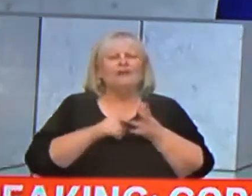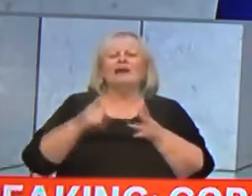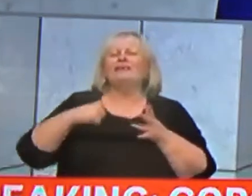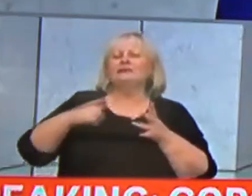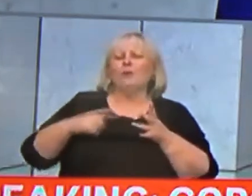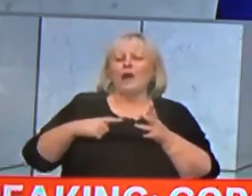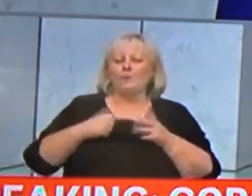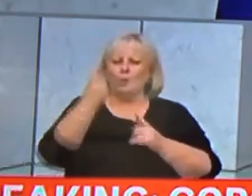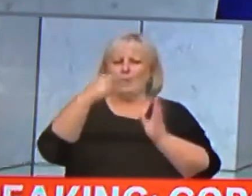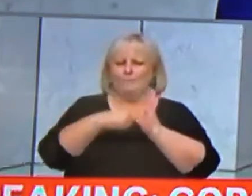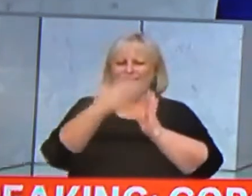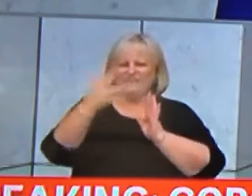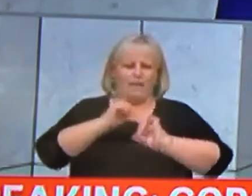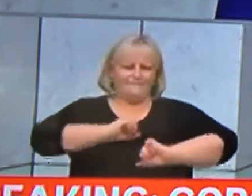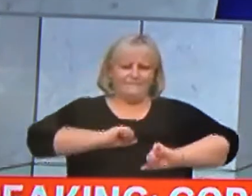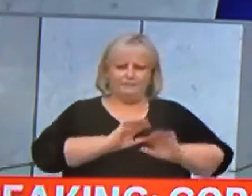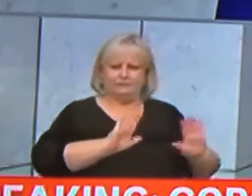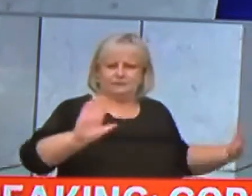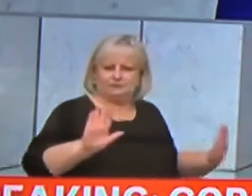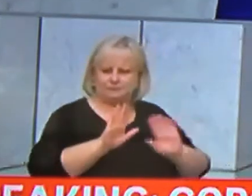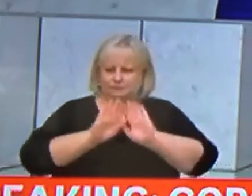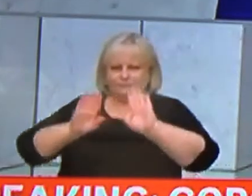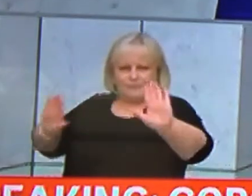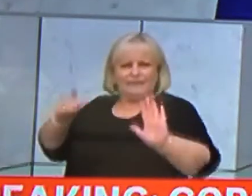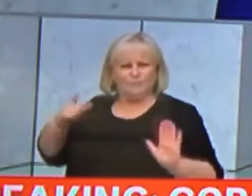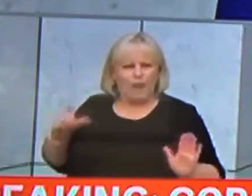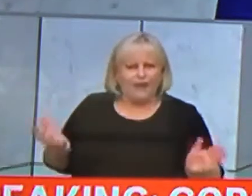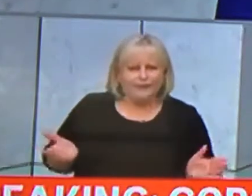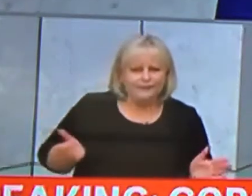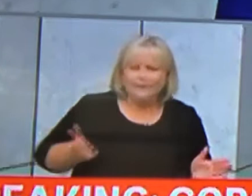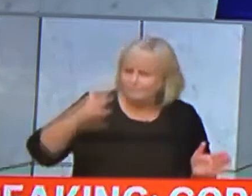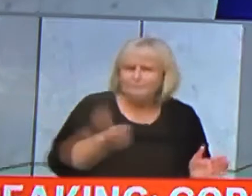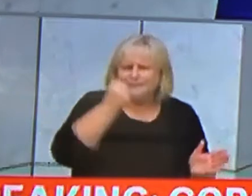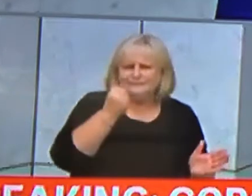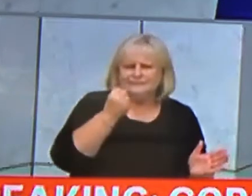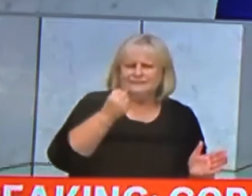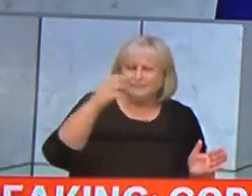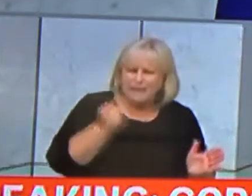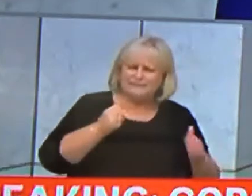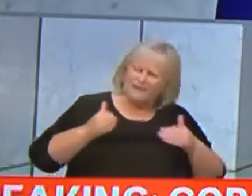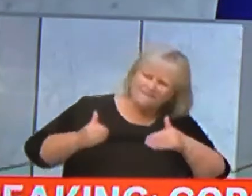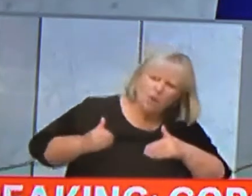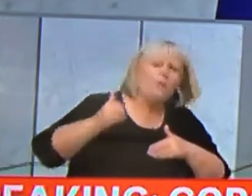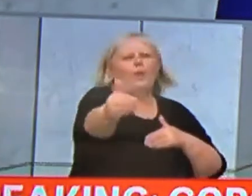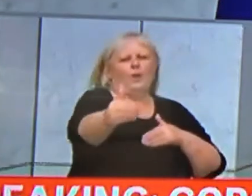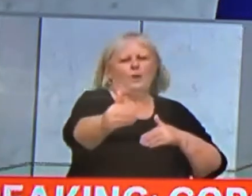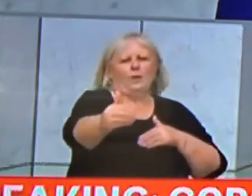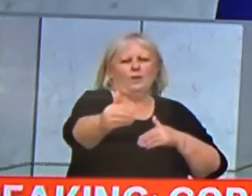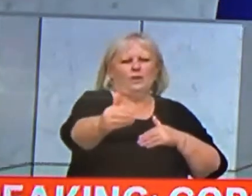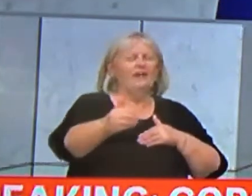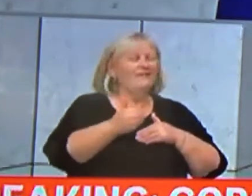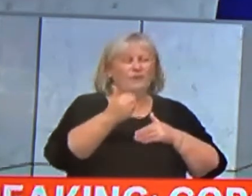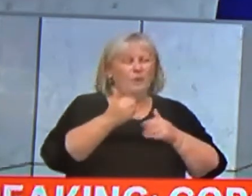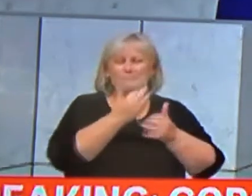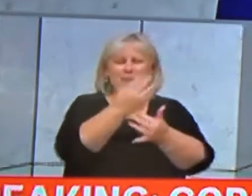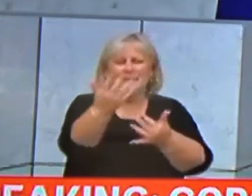social distancing measures are just so important. And that's why they have to be for the long haul, for several